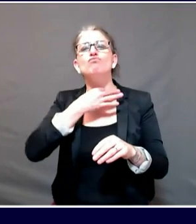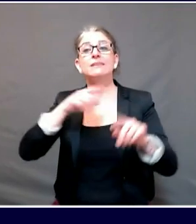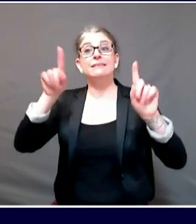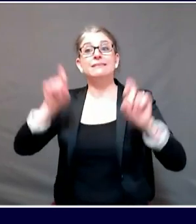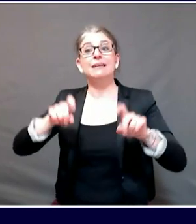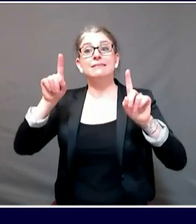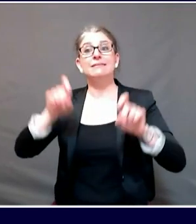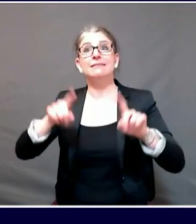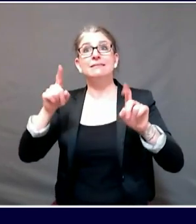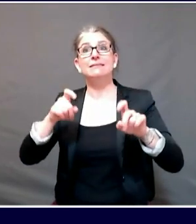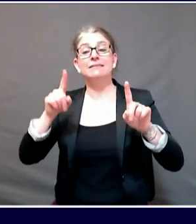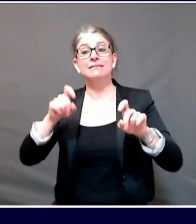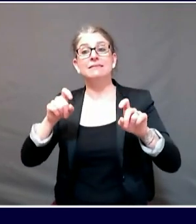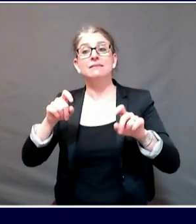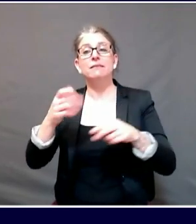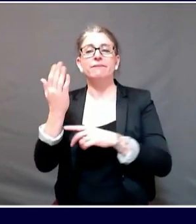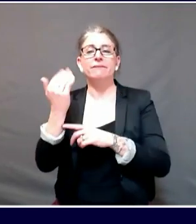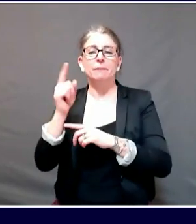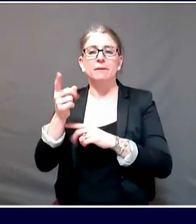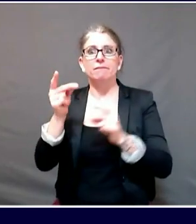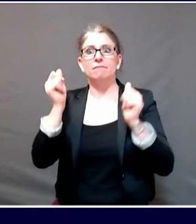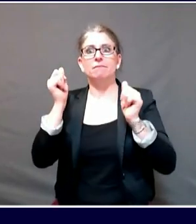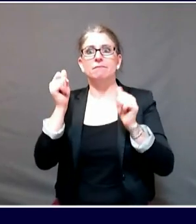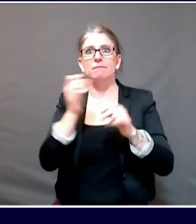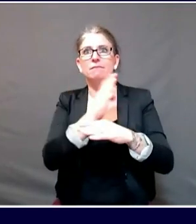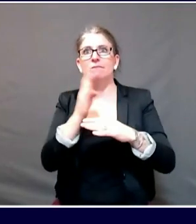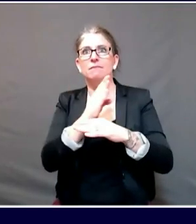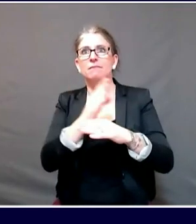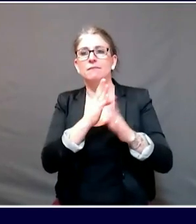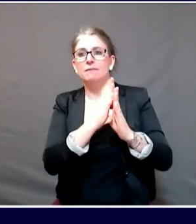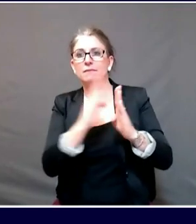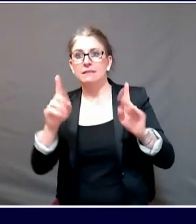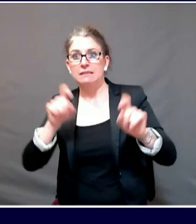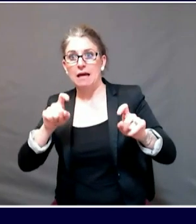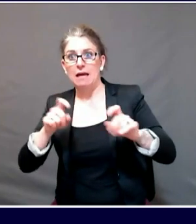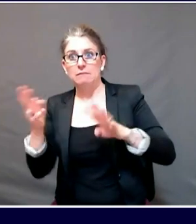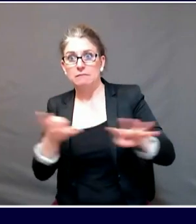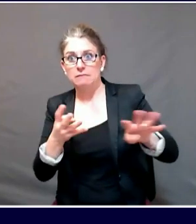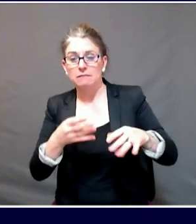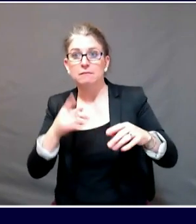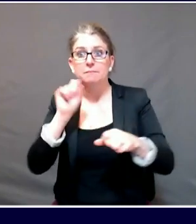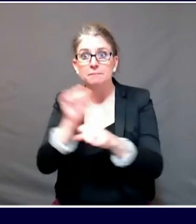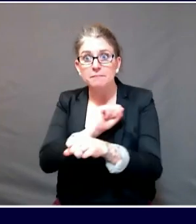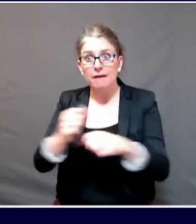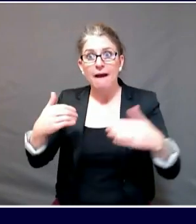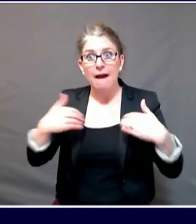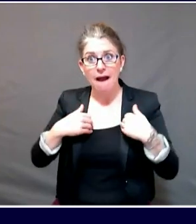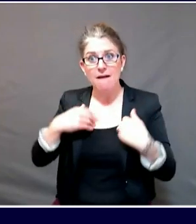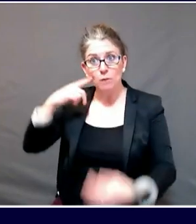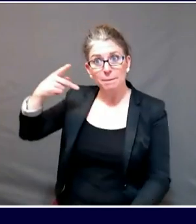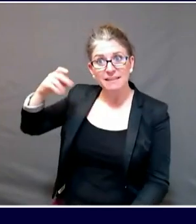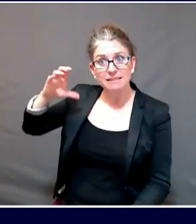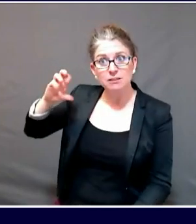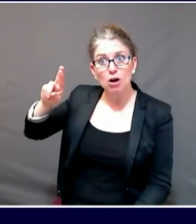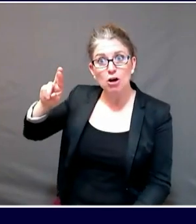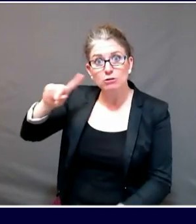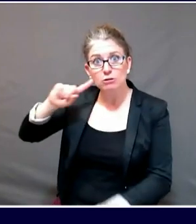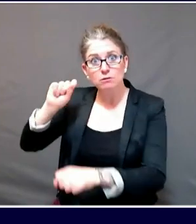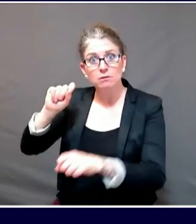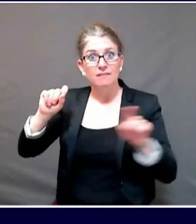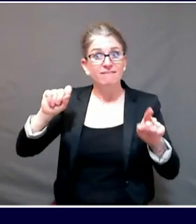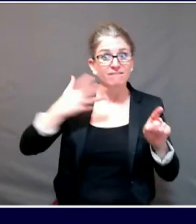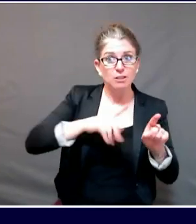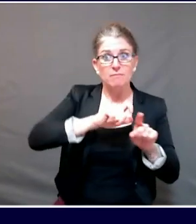is correct. It's noted on our website. Maine CDC follows the case definition that is put forth